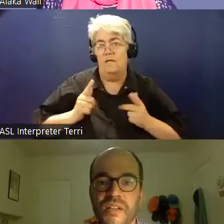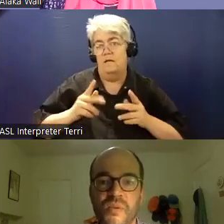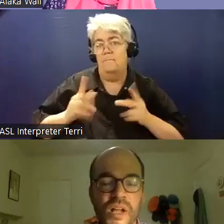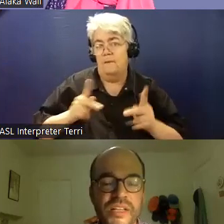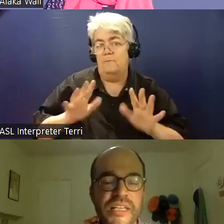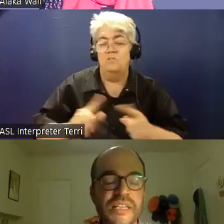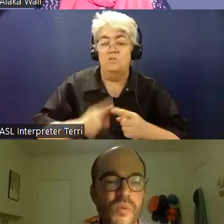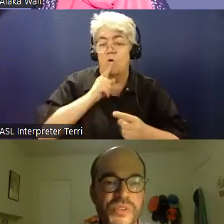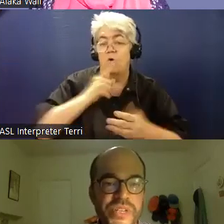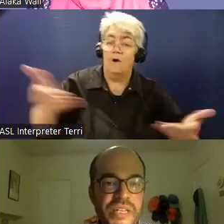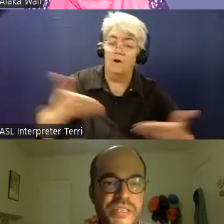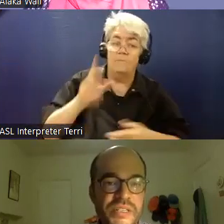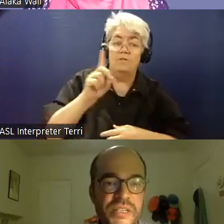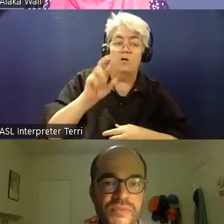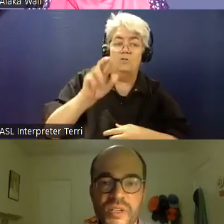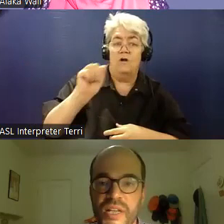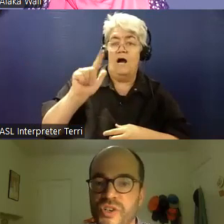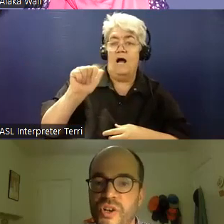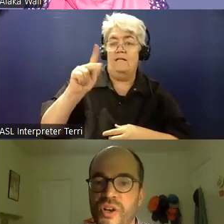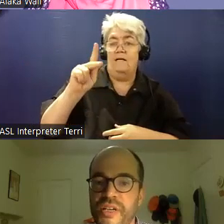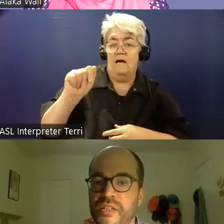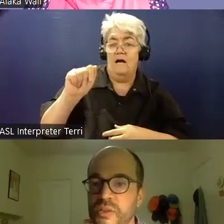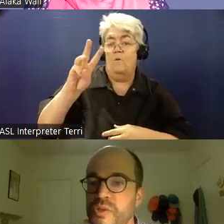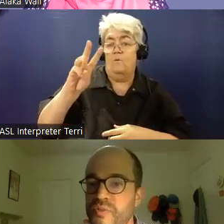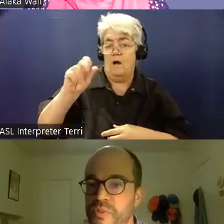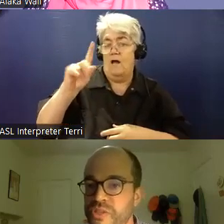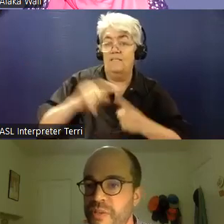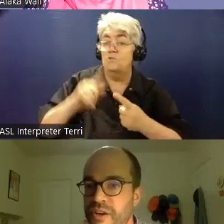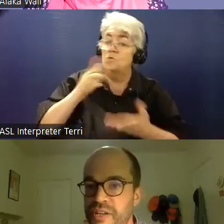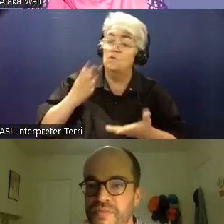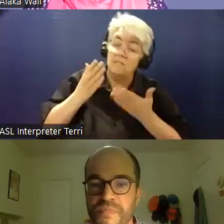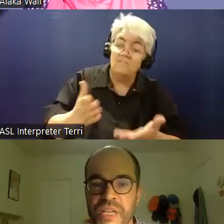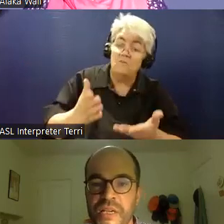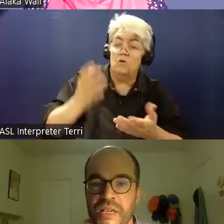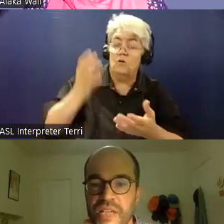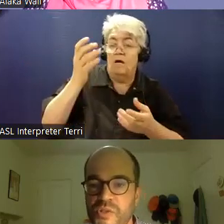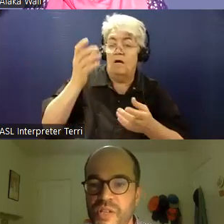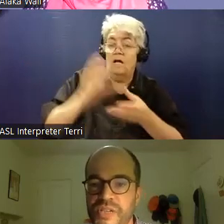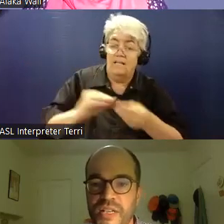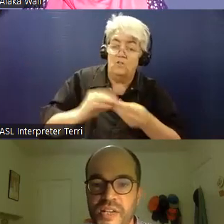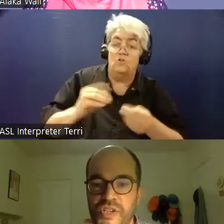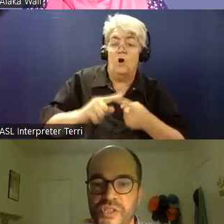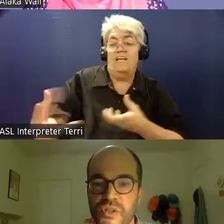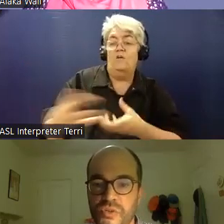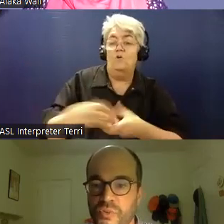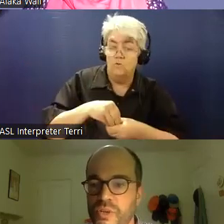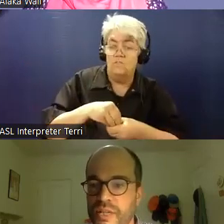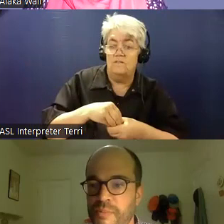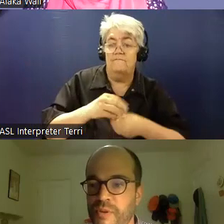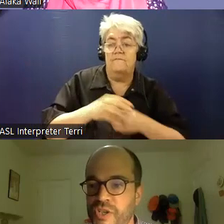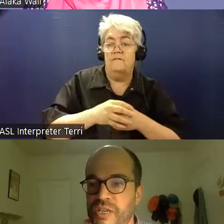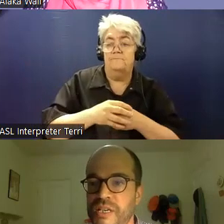Dr. Alaka Wali once again to deliver a lecture on inclusive museum narratives, contextualizing collections